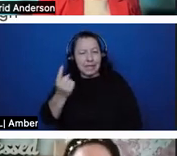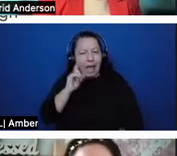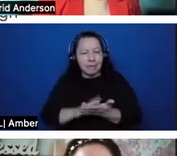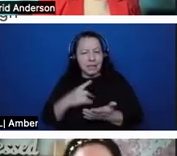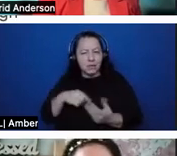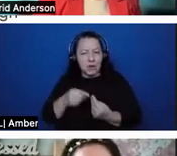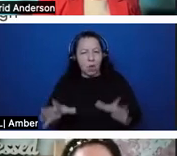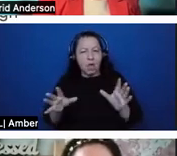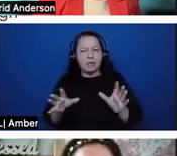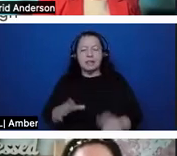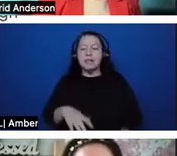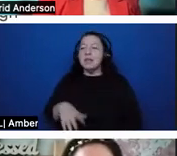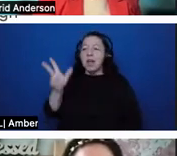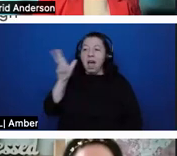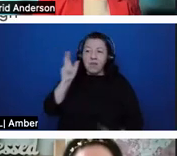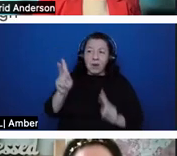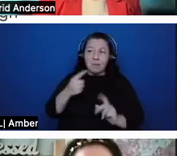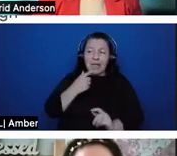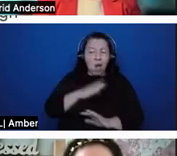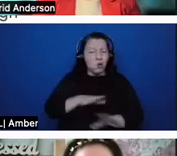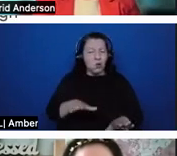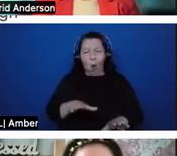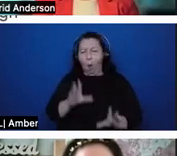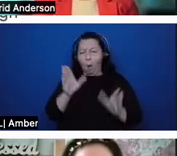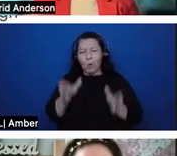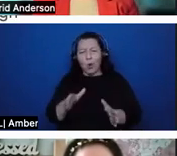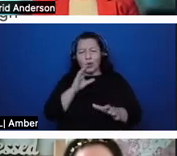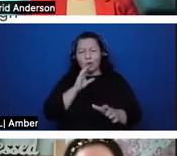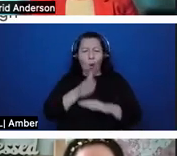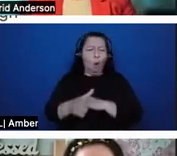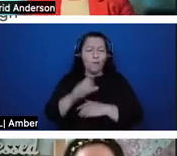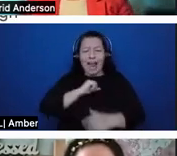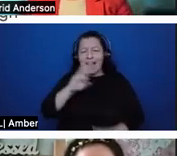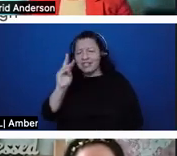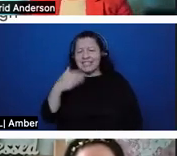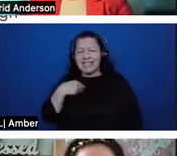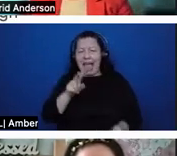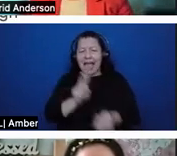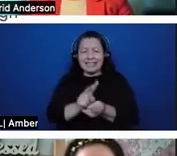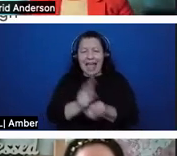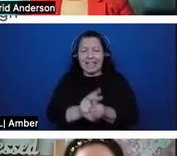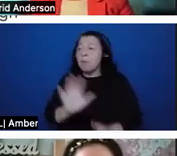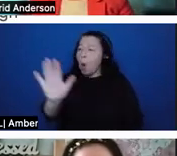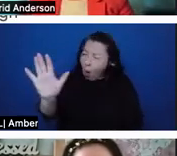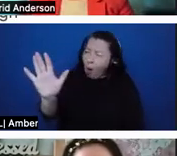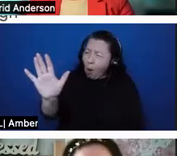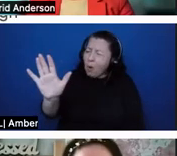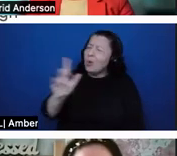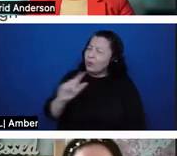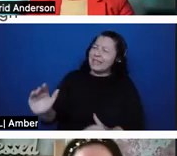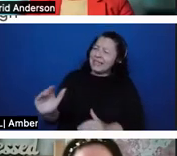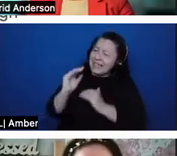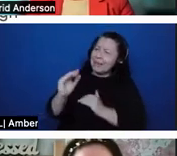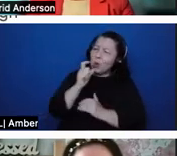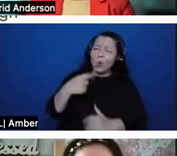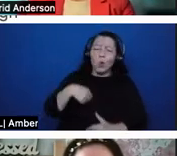no one over the age of 60 has sex. And I'm just like, oh, so we're just like really like limiting who we see as, sexually viable